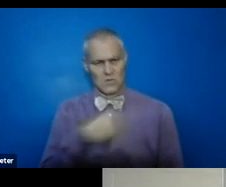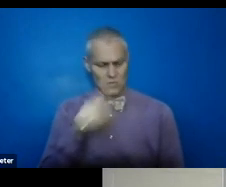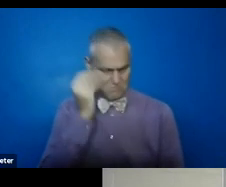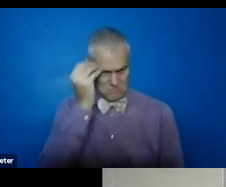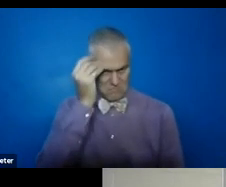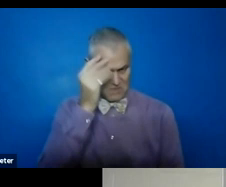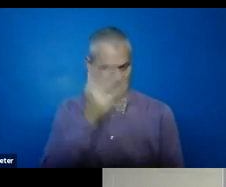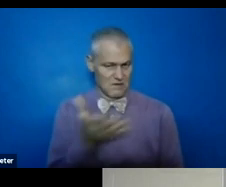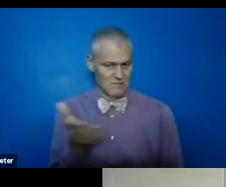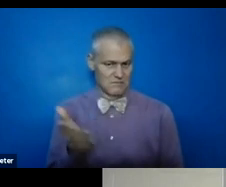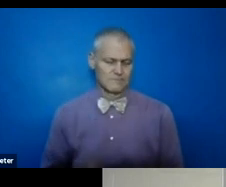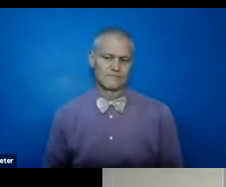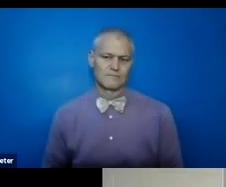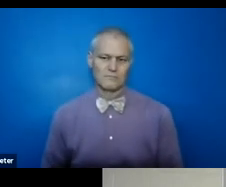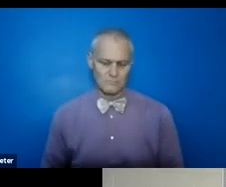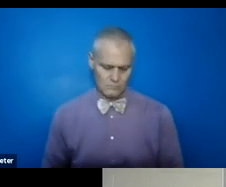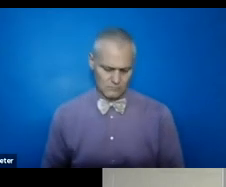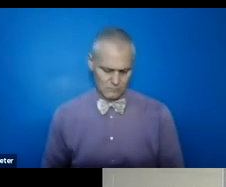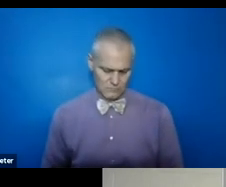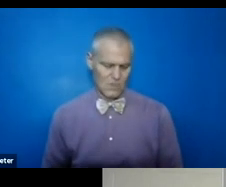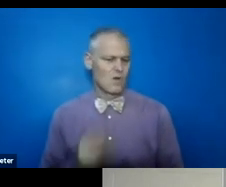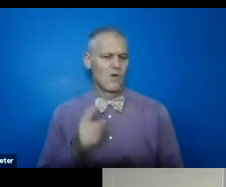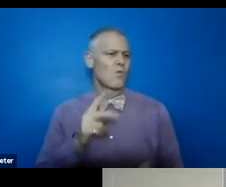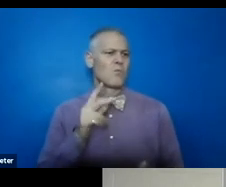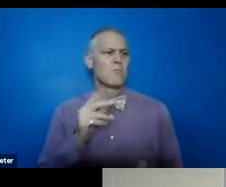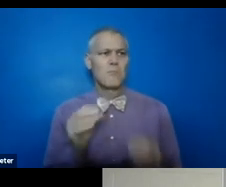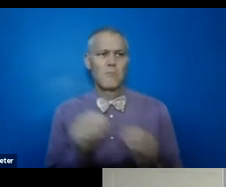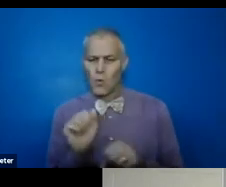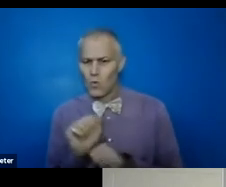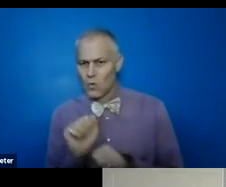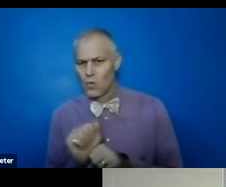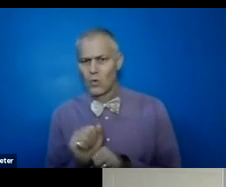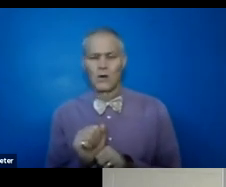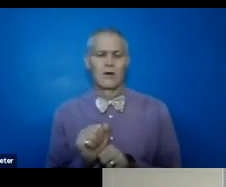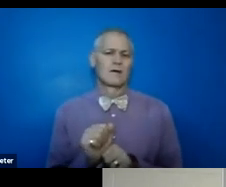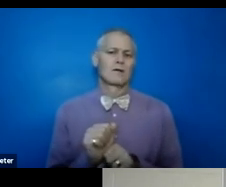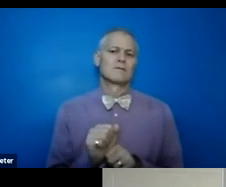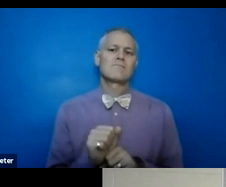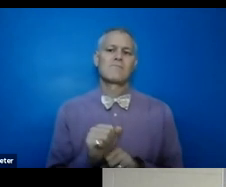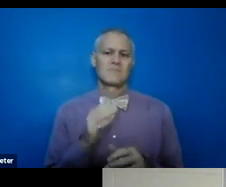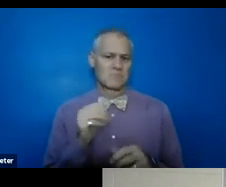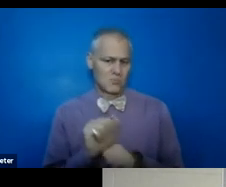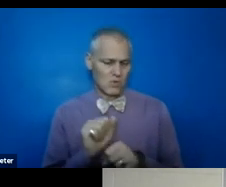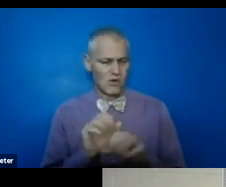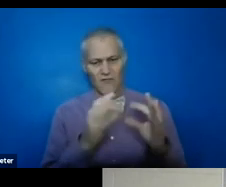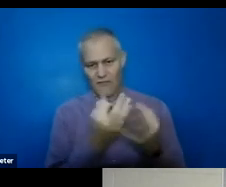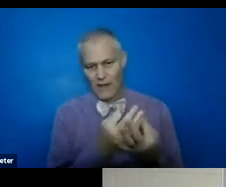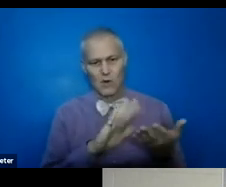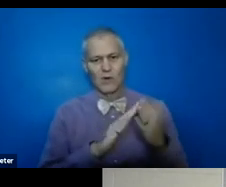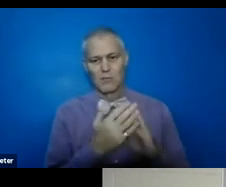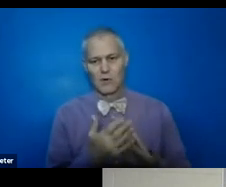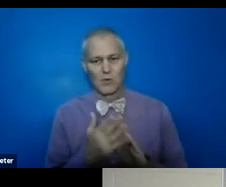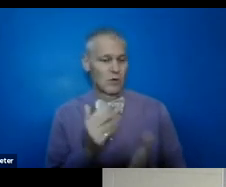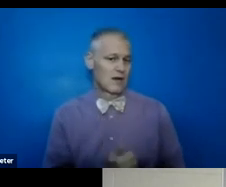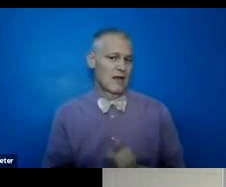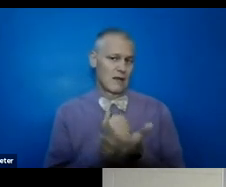on, what type of, whether additional work being done with family or communities would be